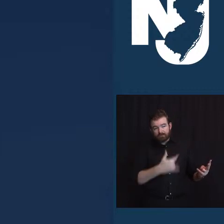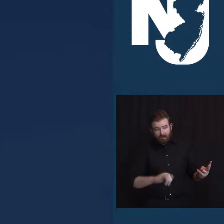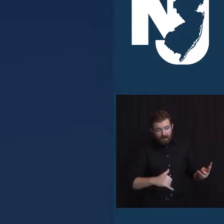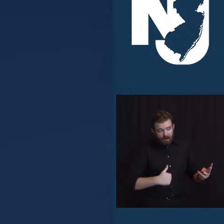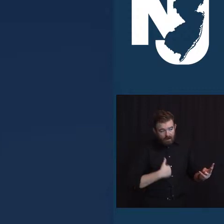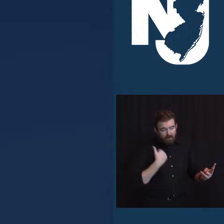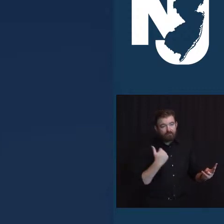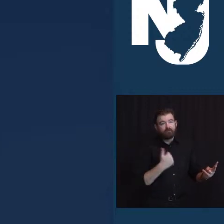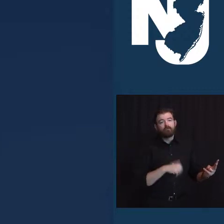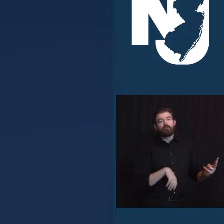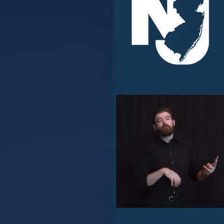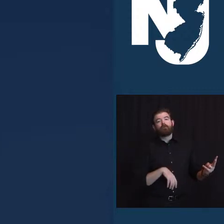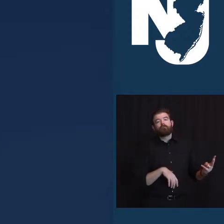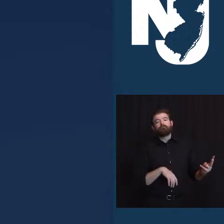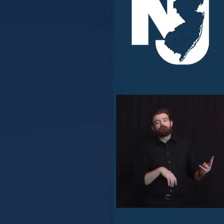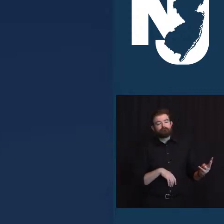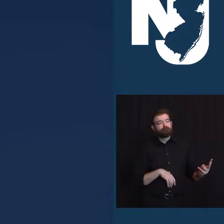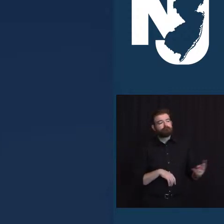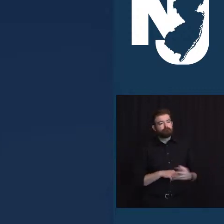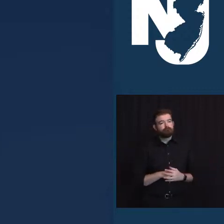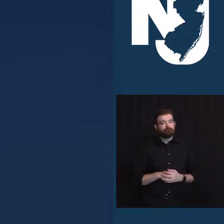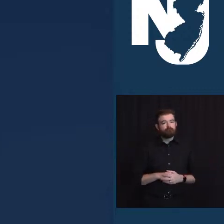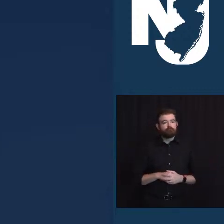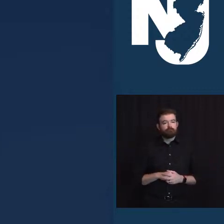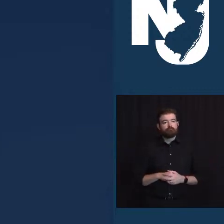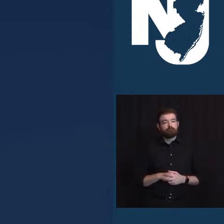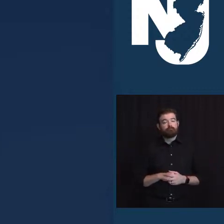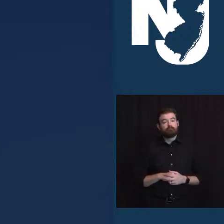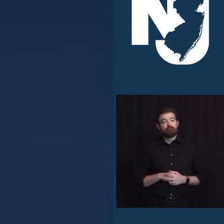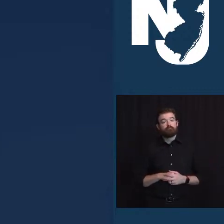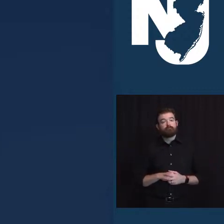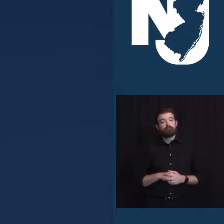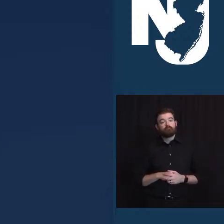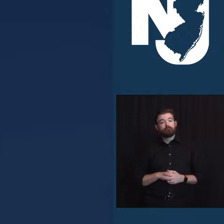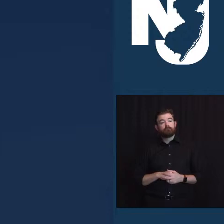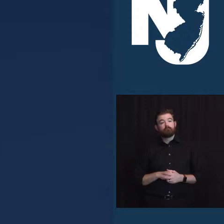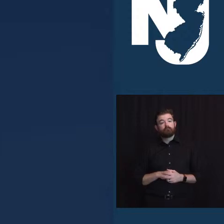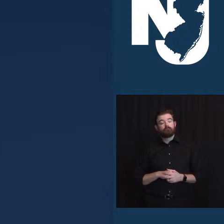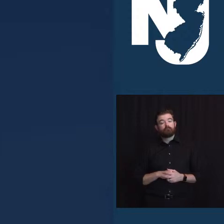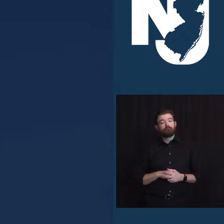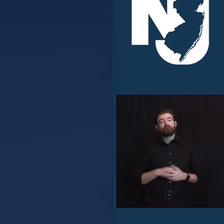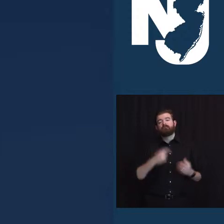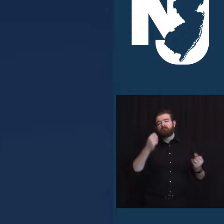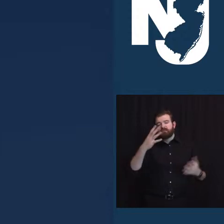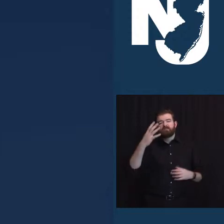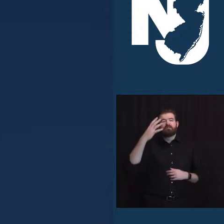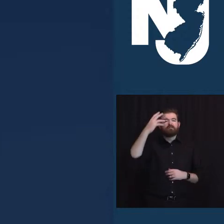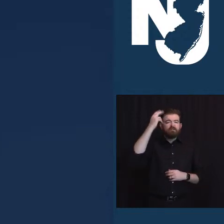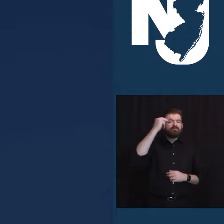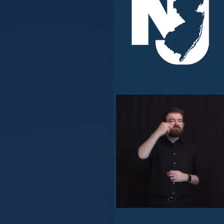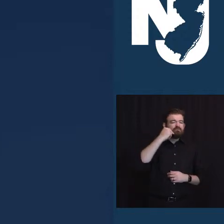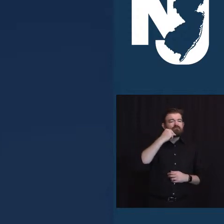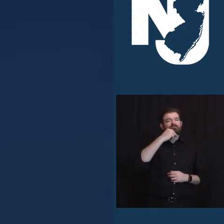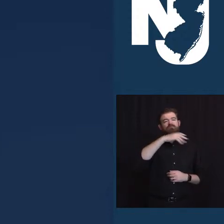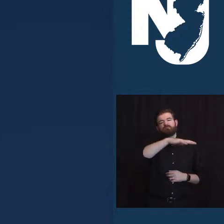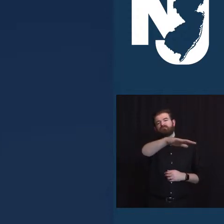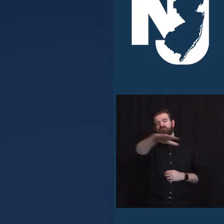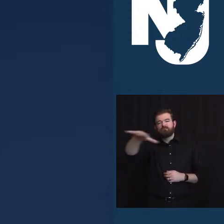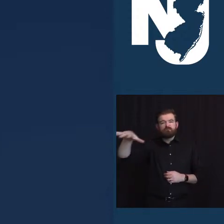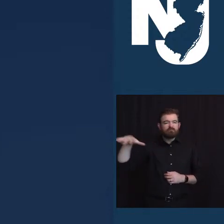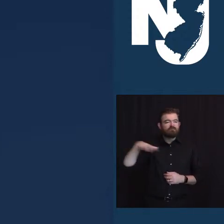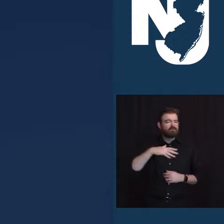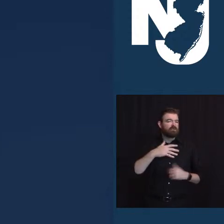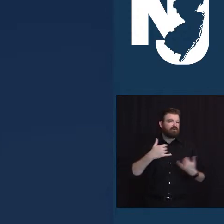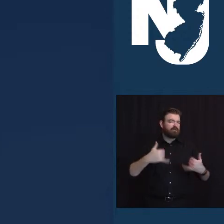and Pharaoh. He also leaves numerous aunts, uncles, nieces, nephews, and other extended family. And of course, he leaves behind